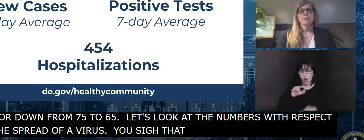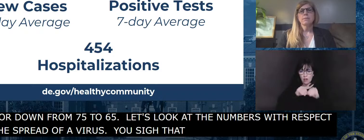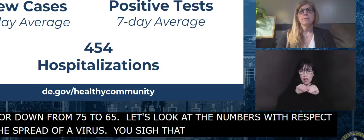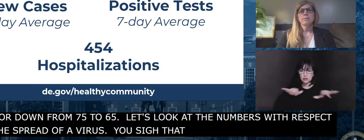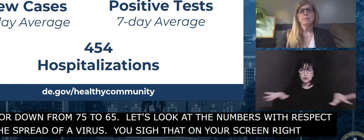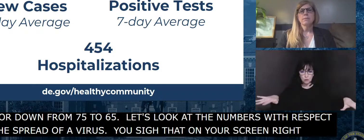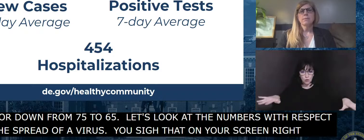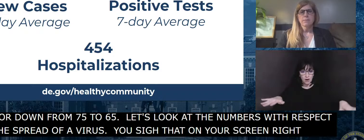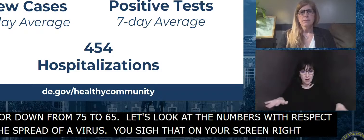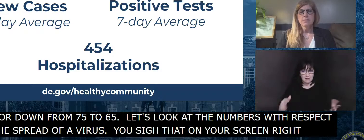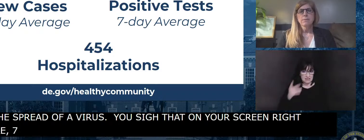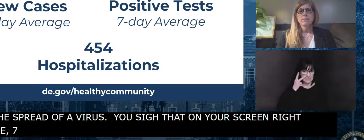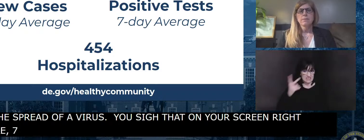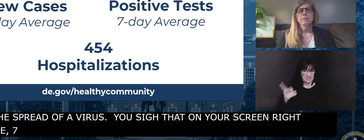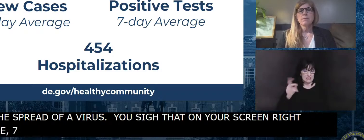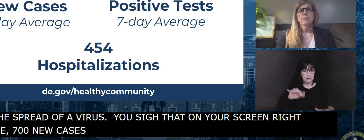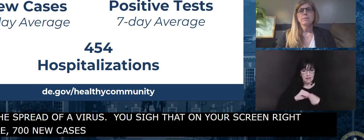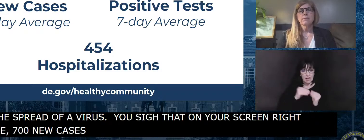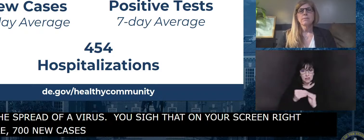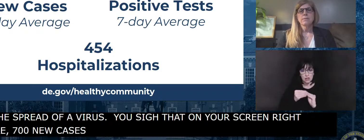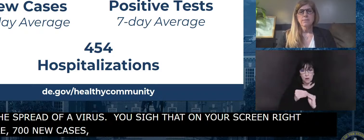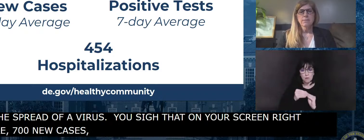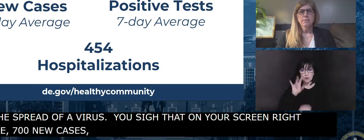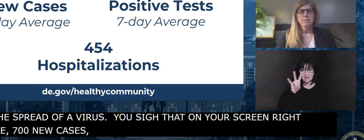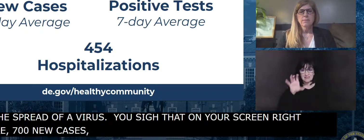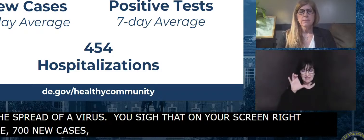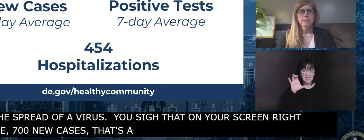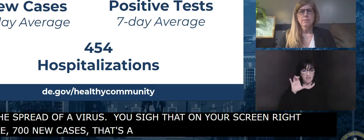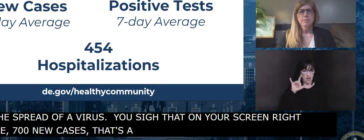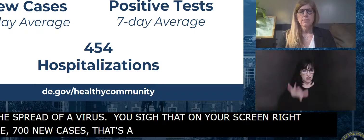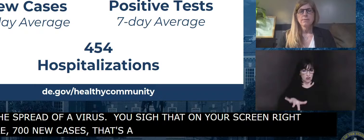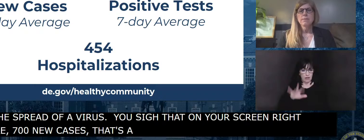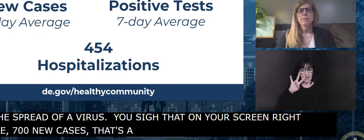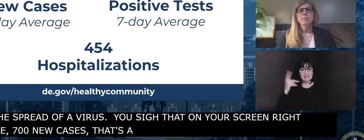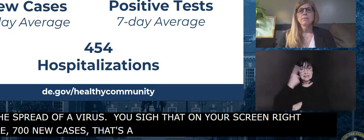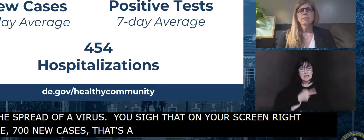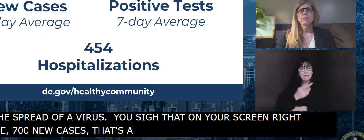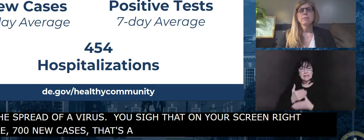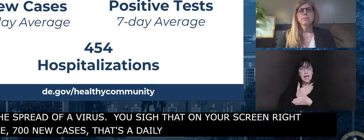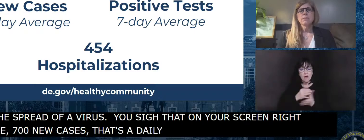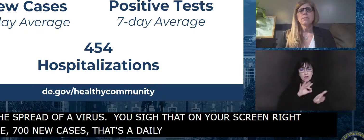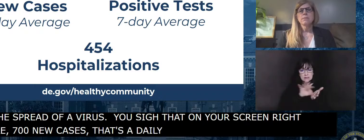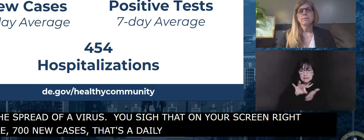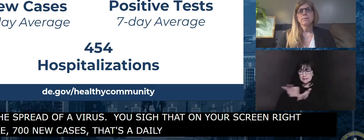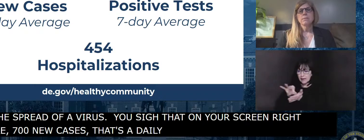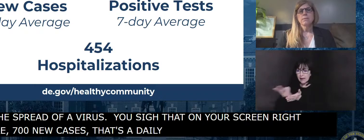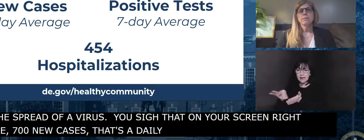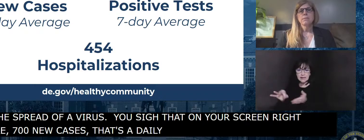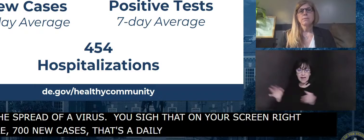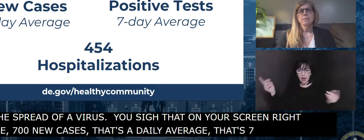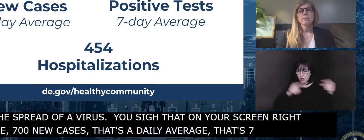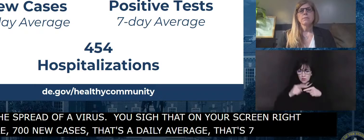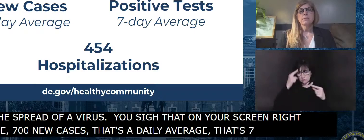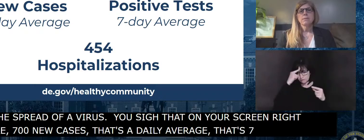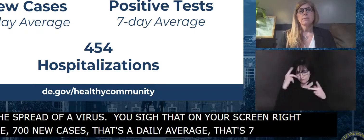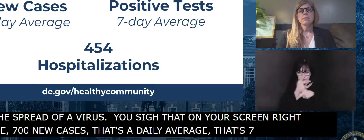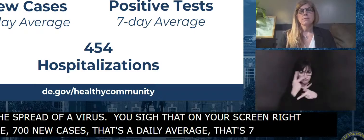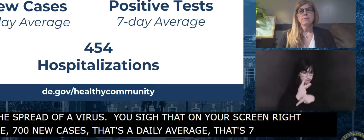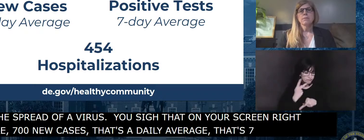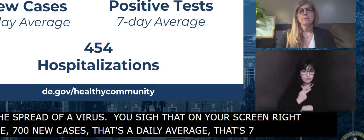cases that's a daily average, a 7-day moving average. That's 700 new positive cases